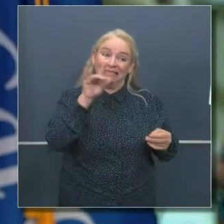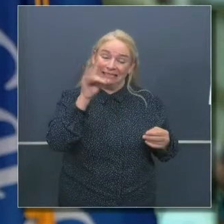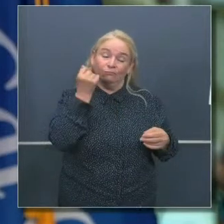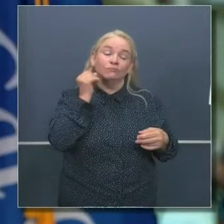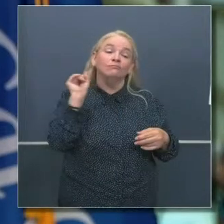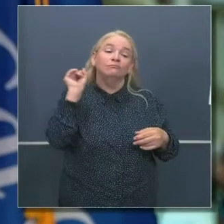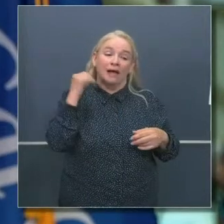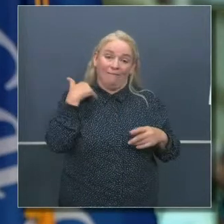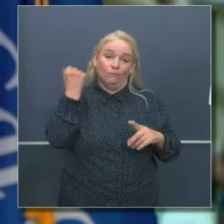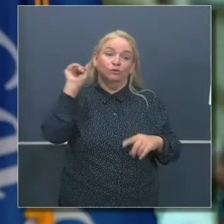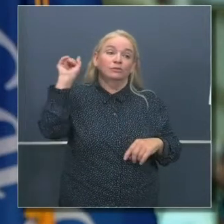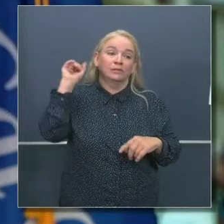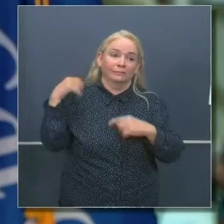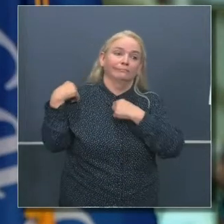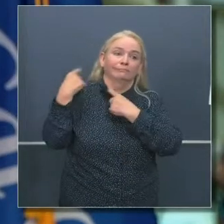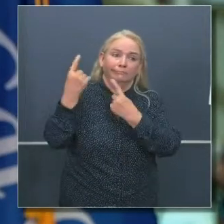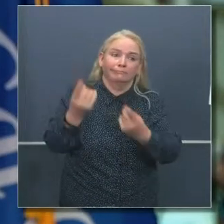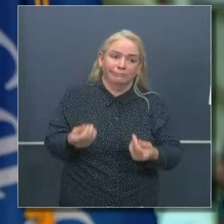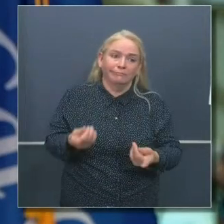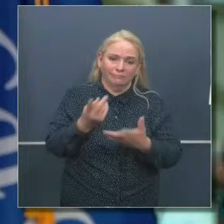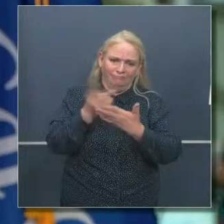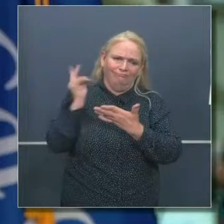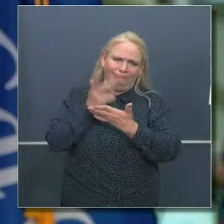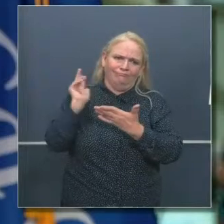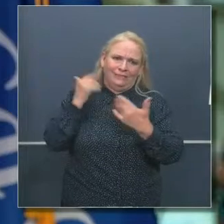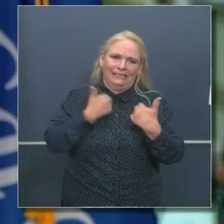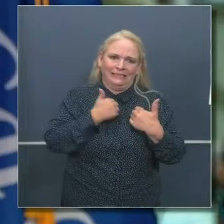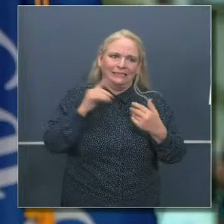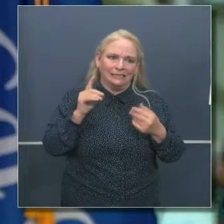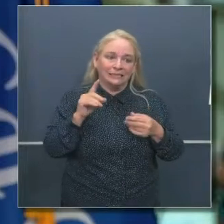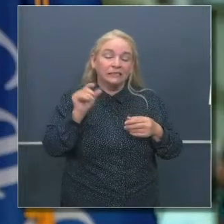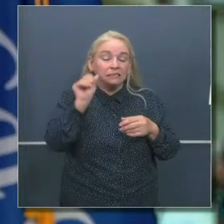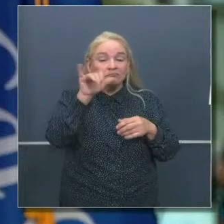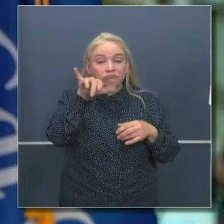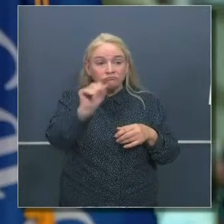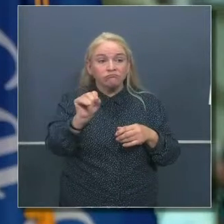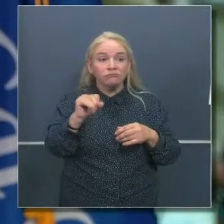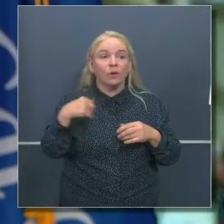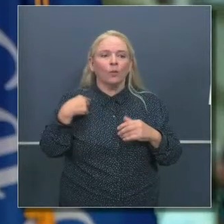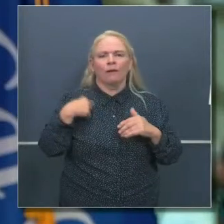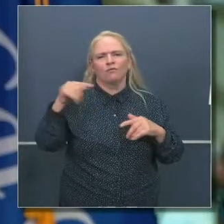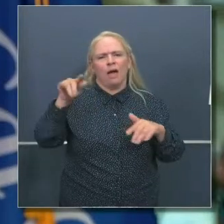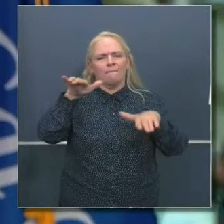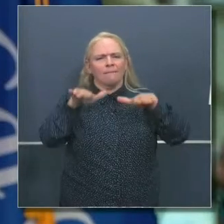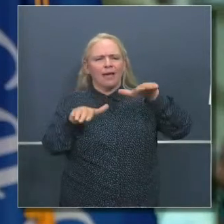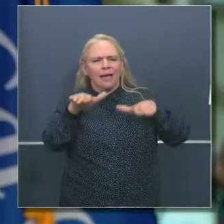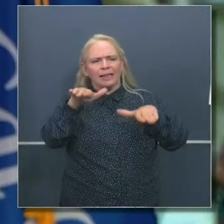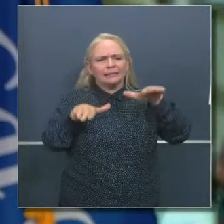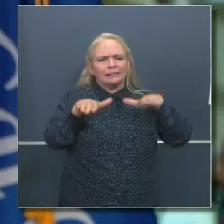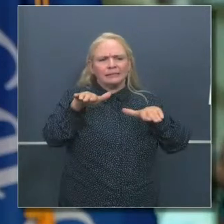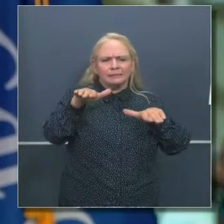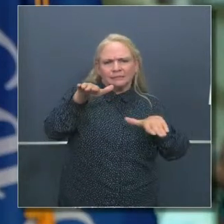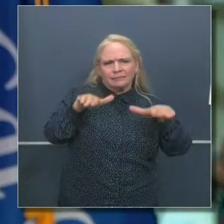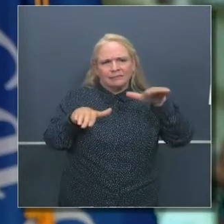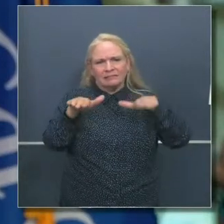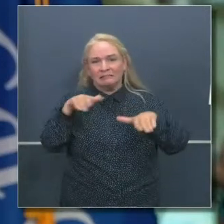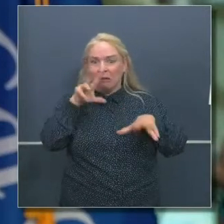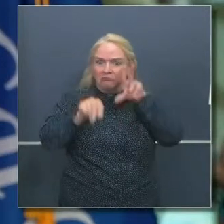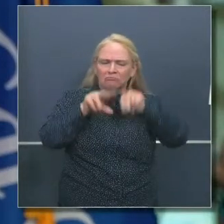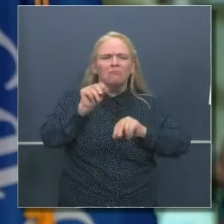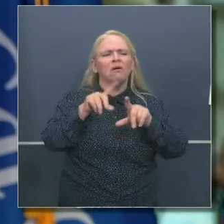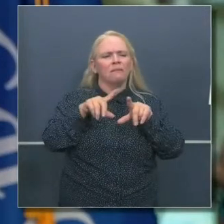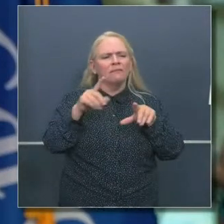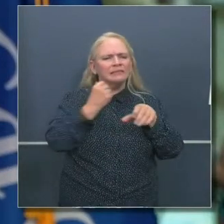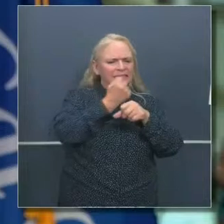the course of a couple of weeks ago, and so we're trying to continually balance that with safety